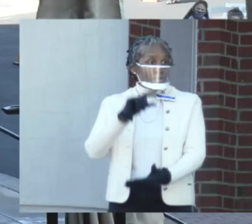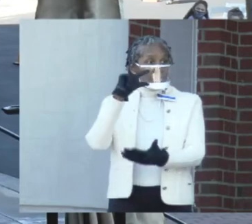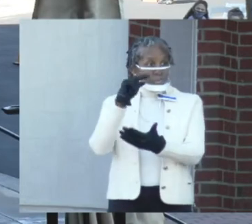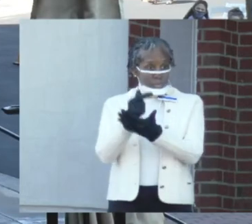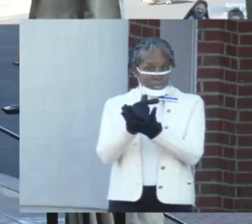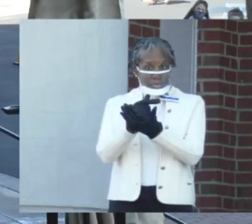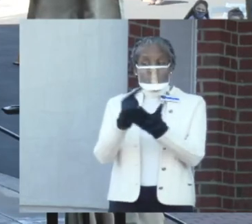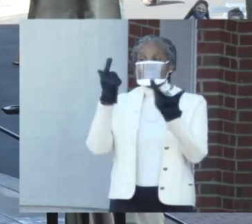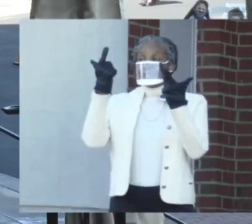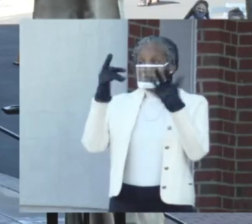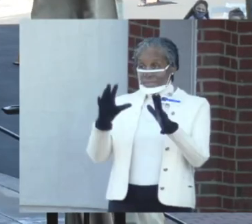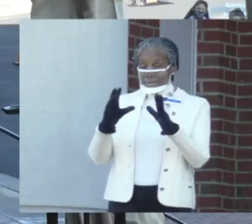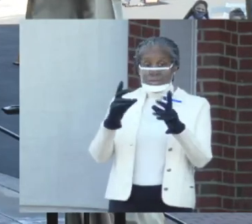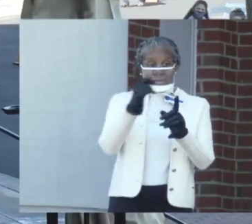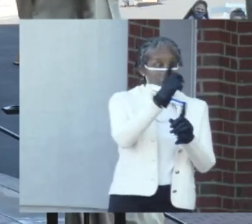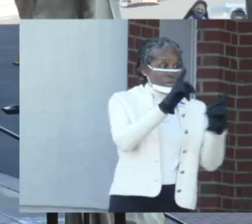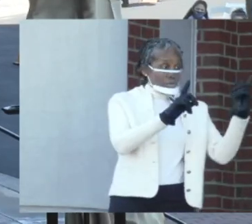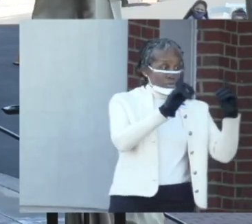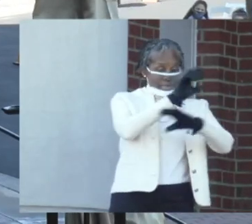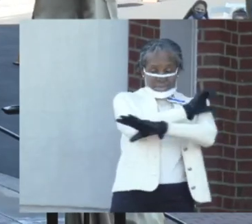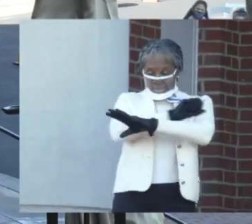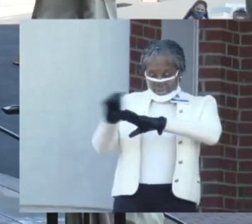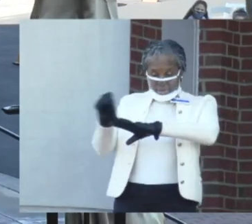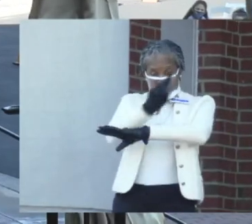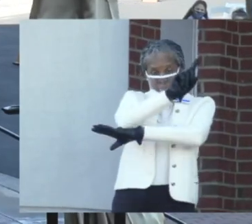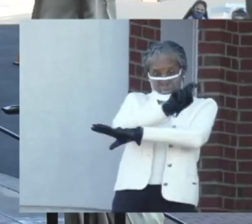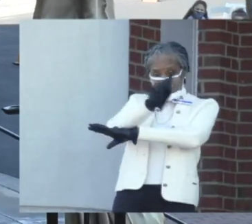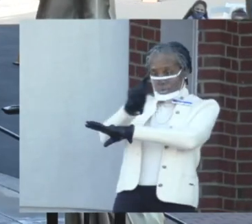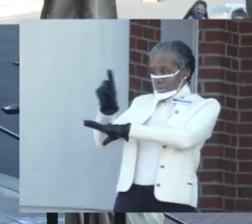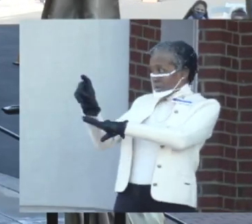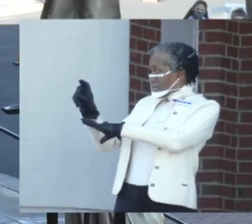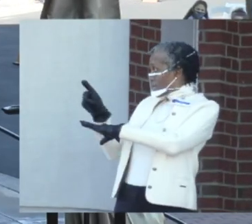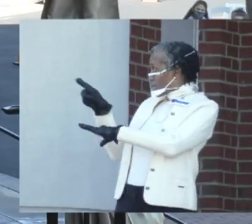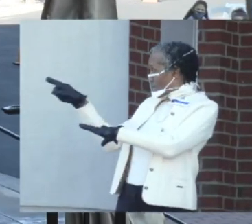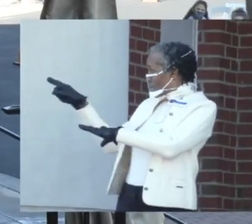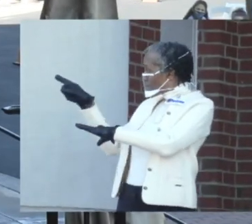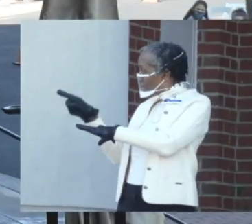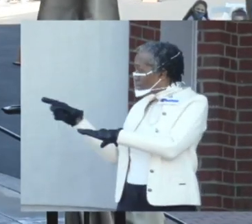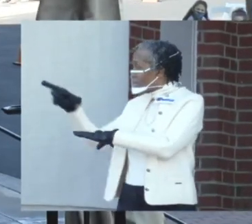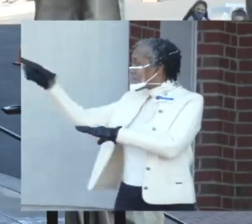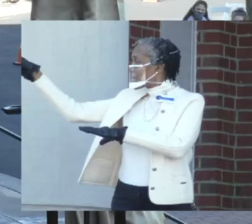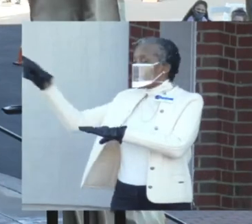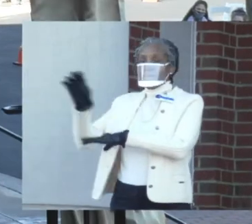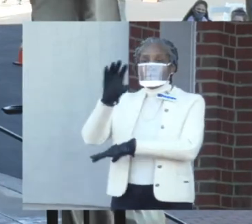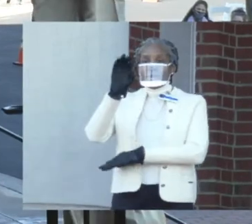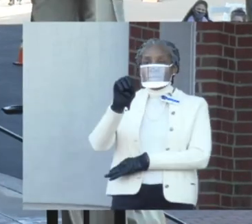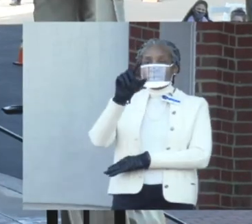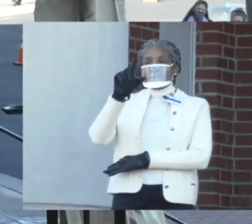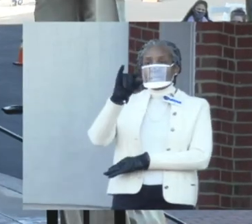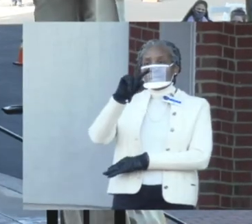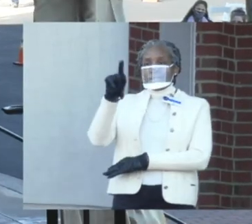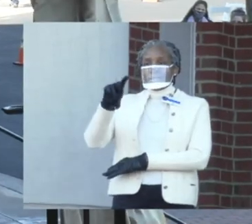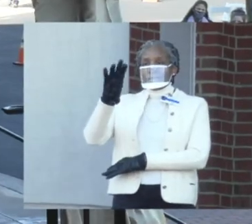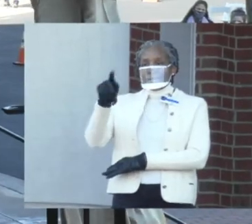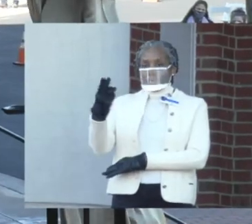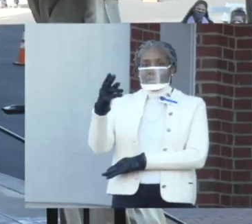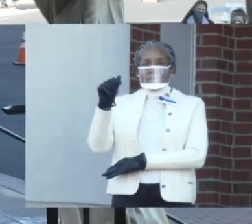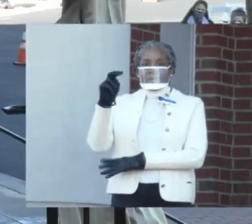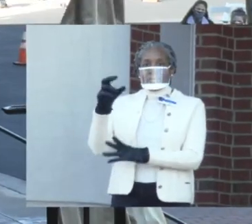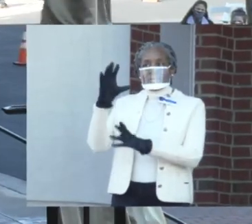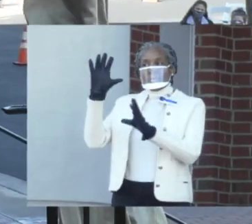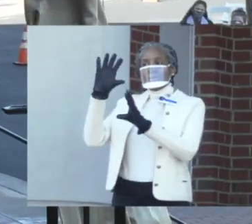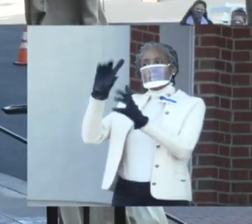Graduates, once you have made your way across stage, you may exit to Elizabeth Avenue. Your guests are welcome to meet you